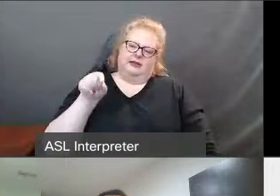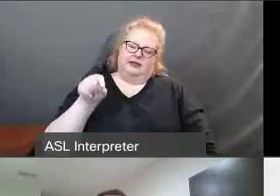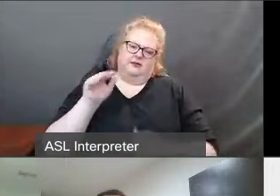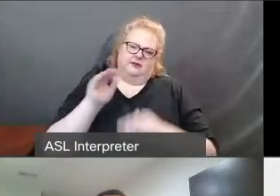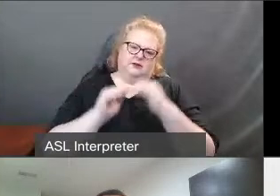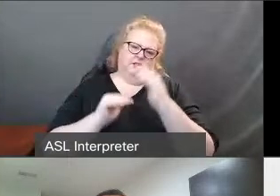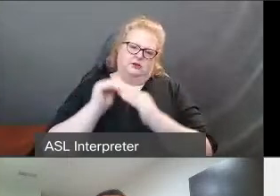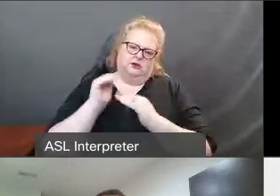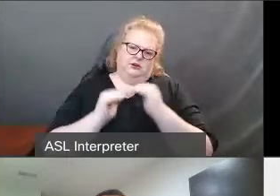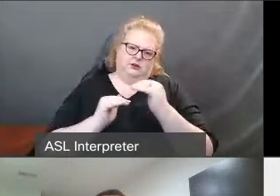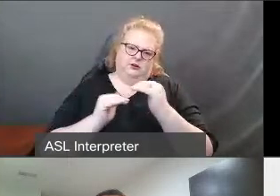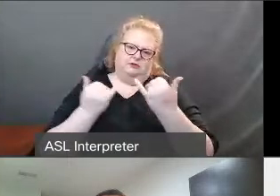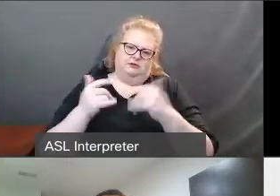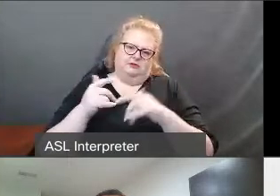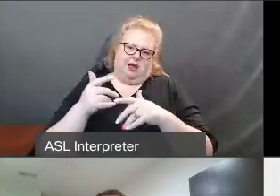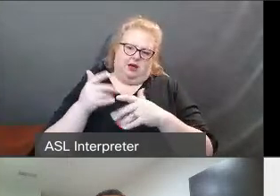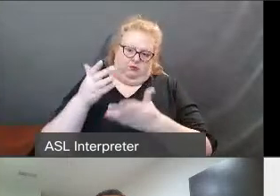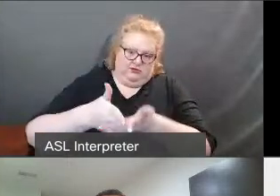construction, which was halted,